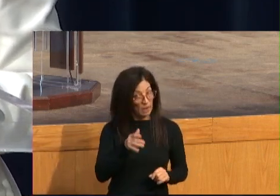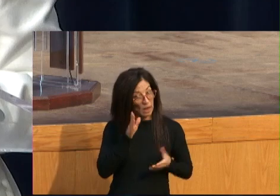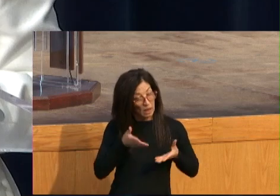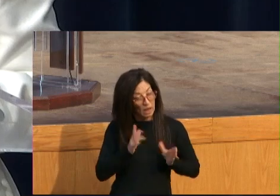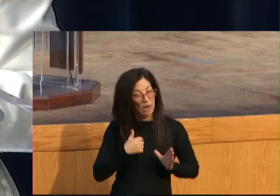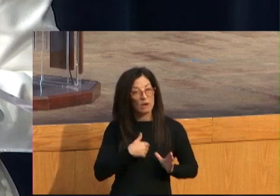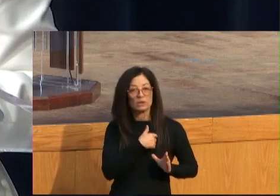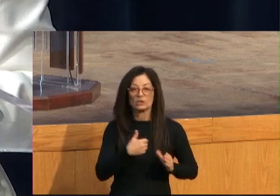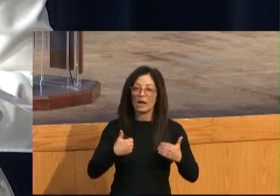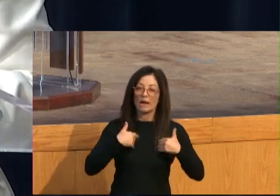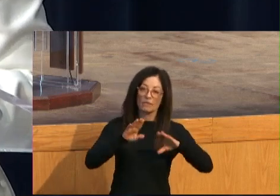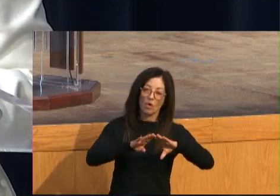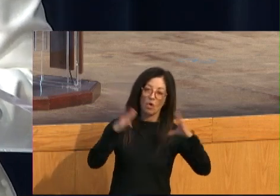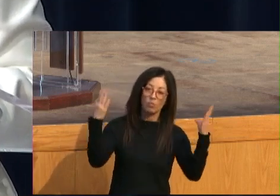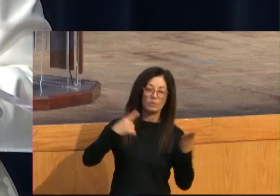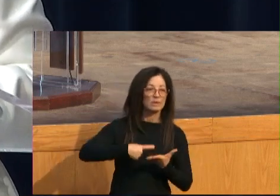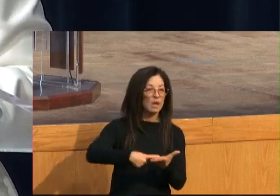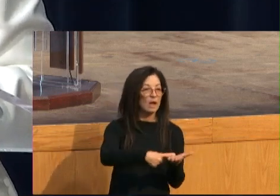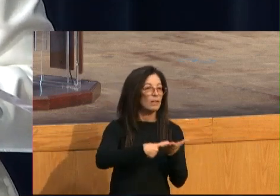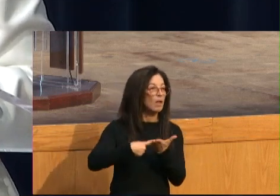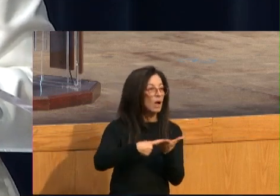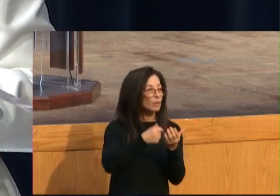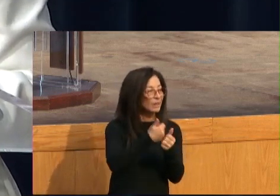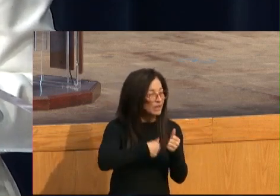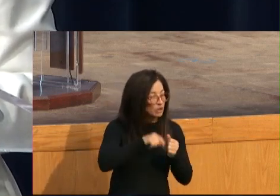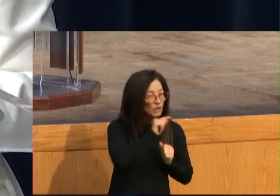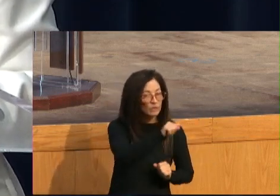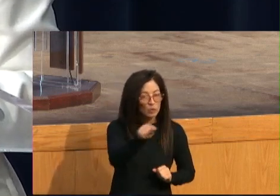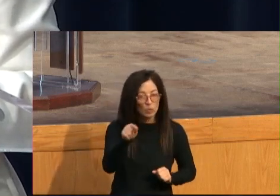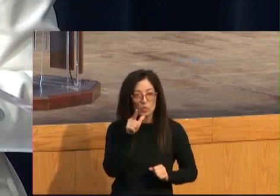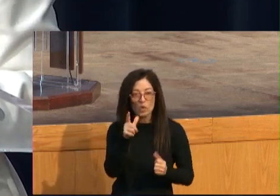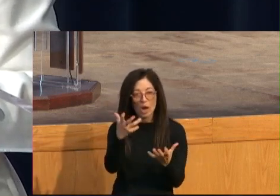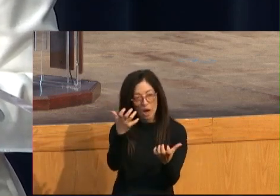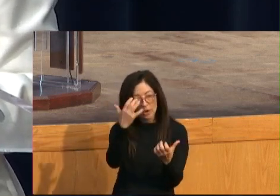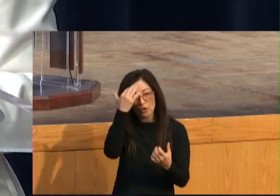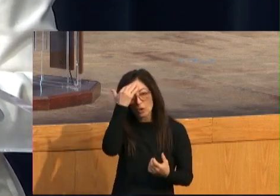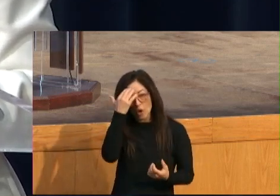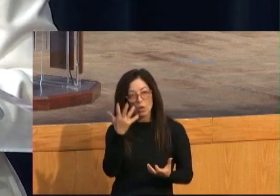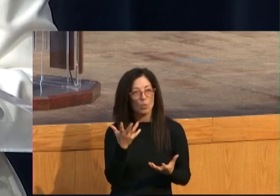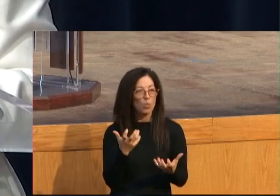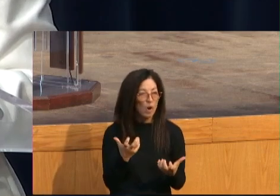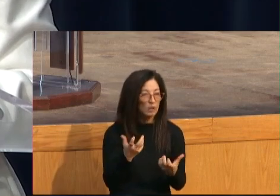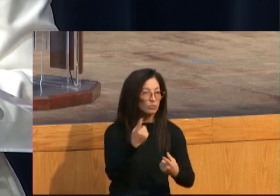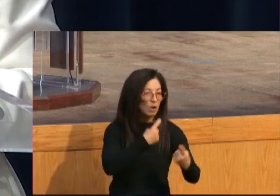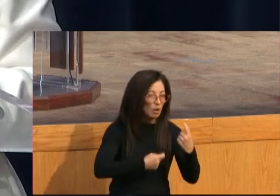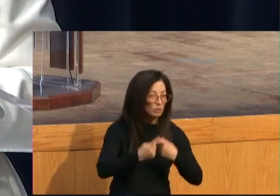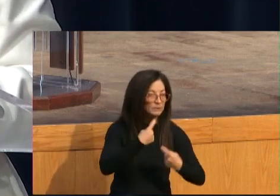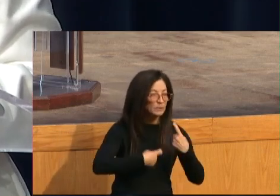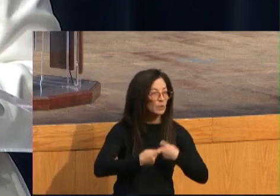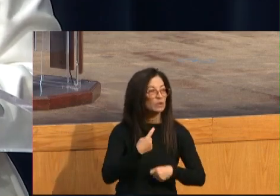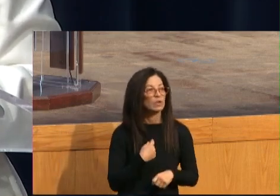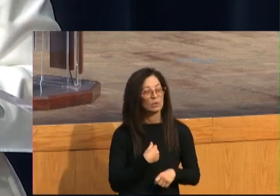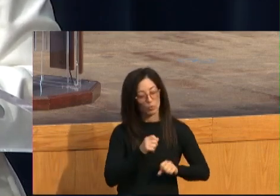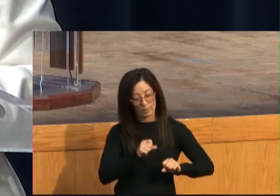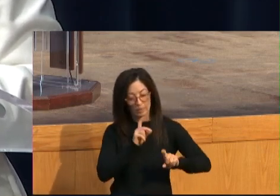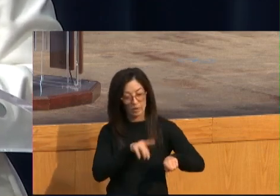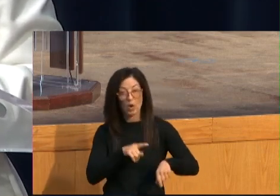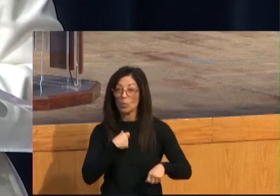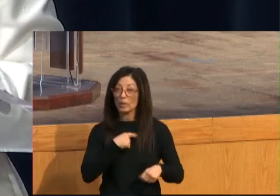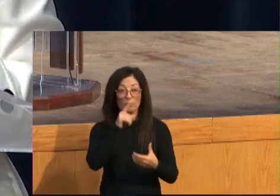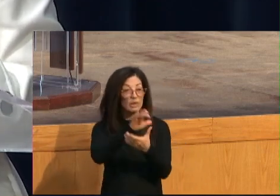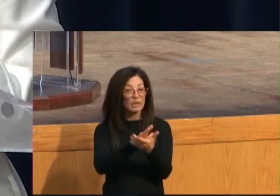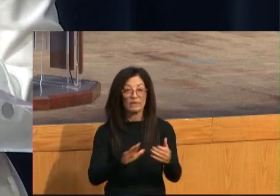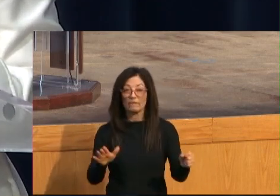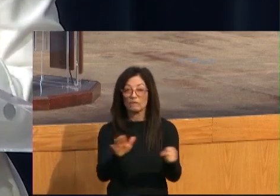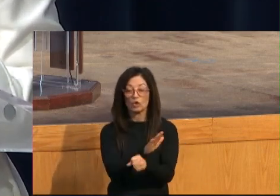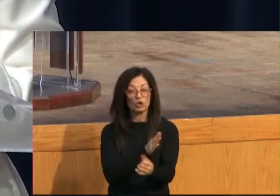to have open dialogue with each of you who are interested in coming and answer your questions. We believe in full transparency.